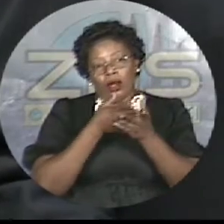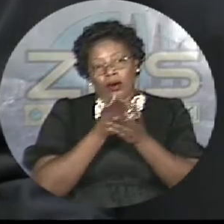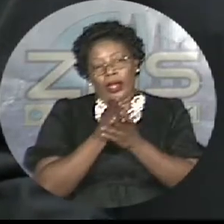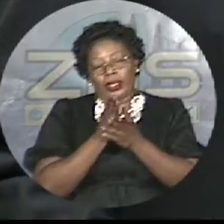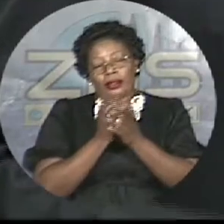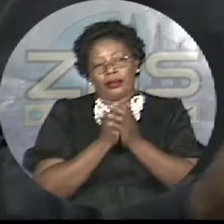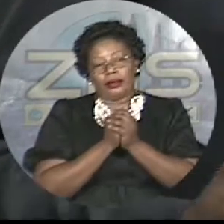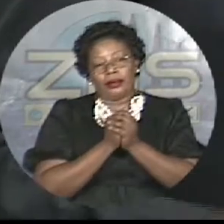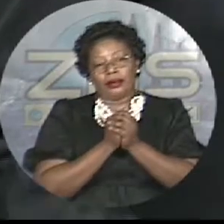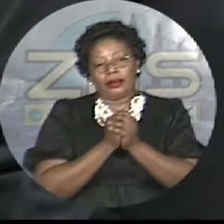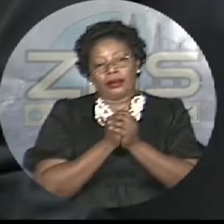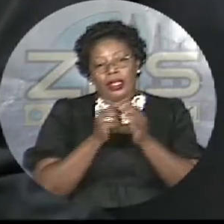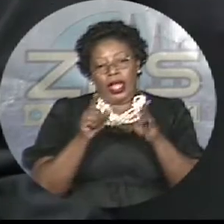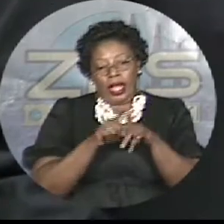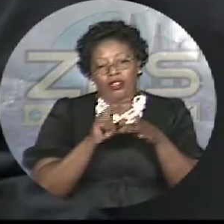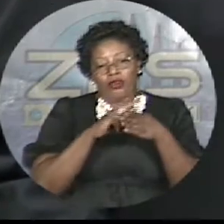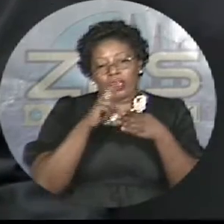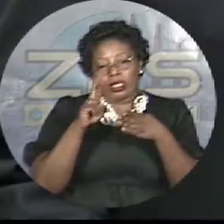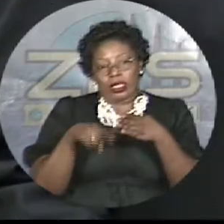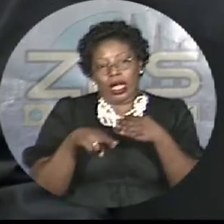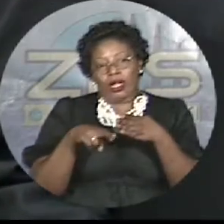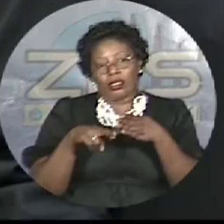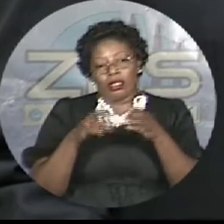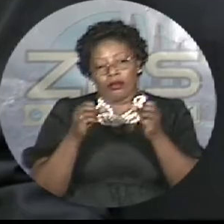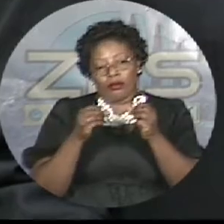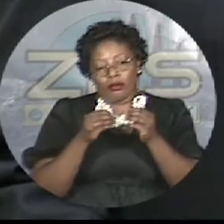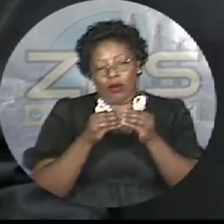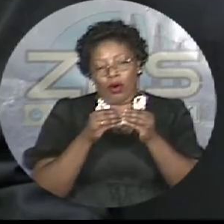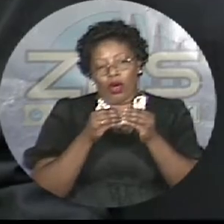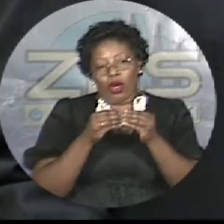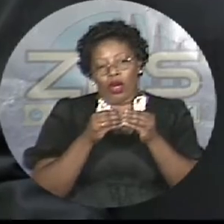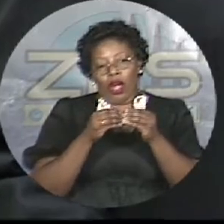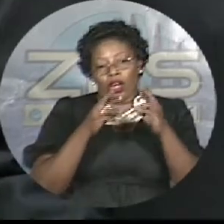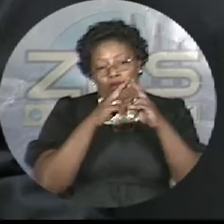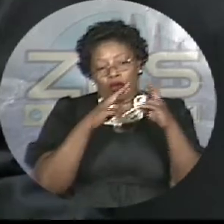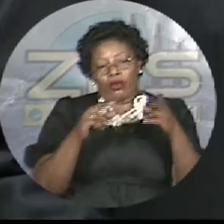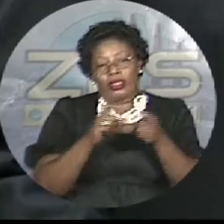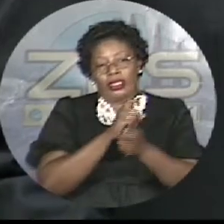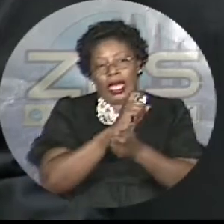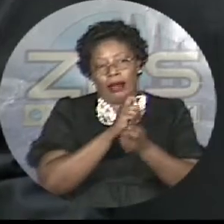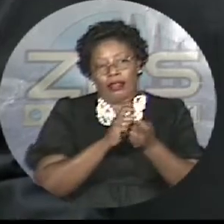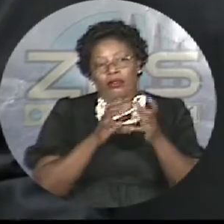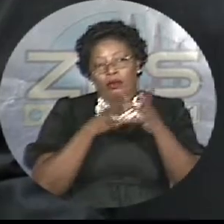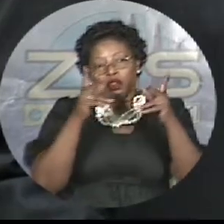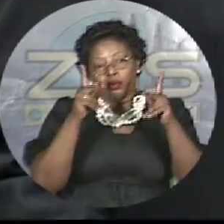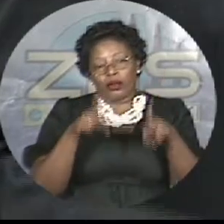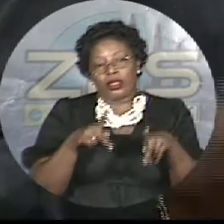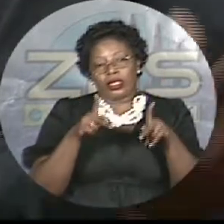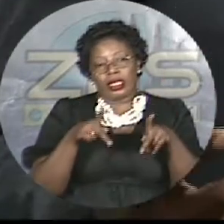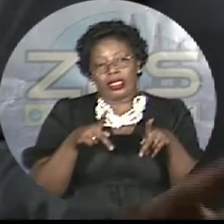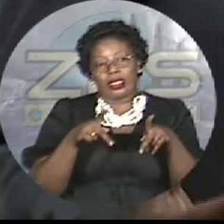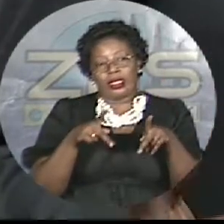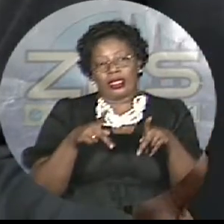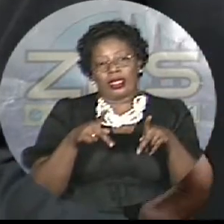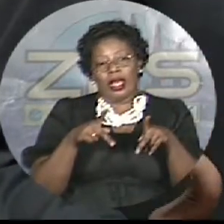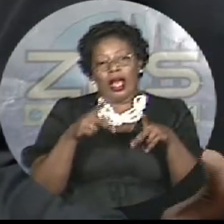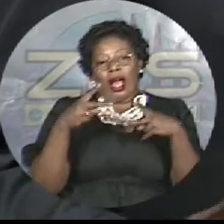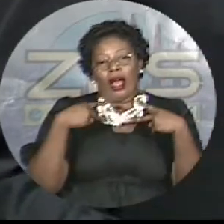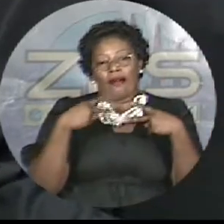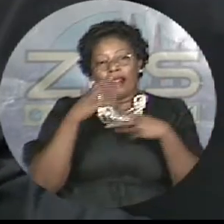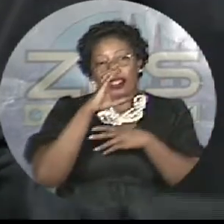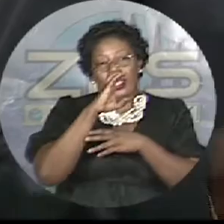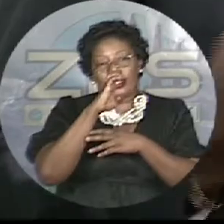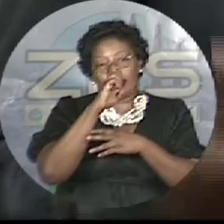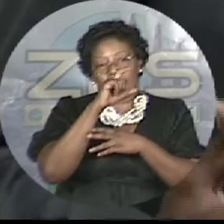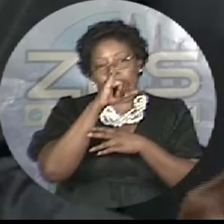sealed. And as a result of all the roof damage throughout the Bahamas, most persons then had their ceilings collapse.